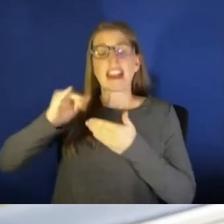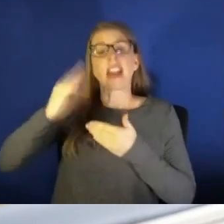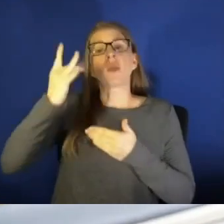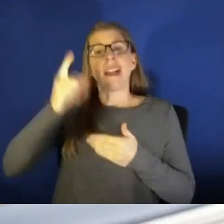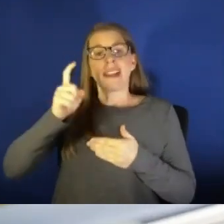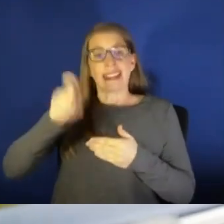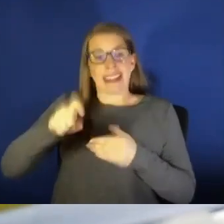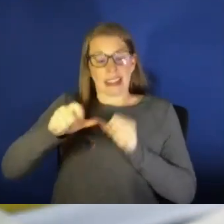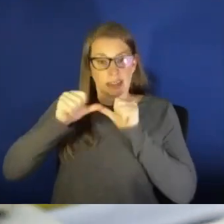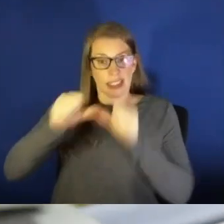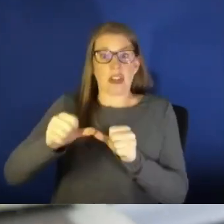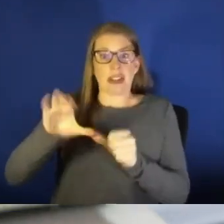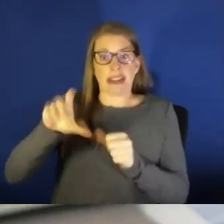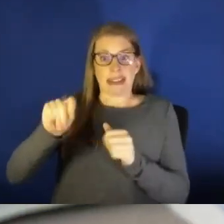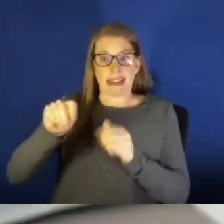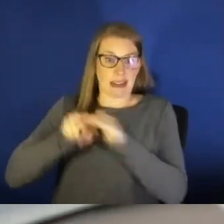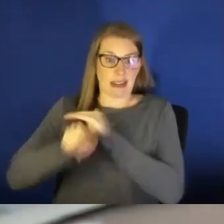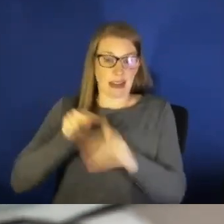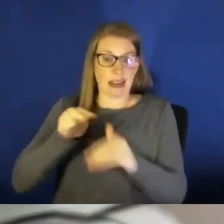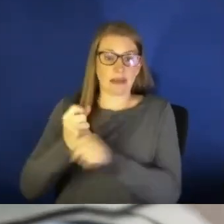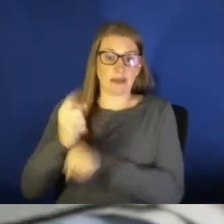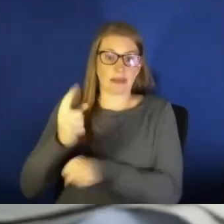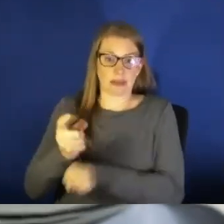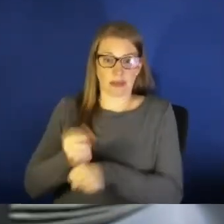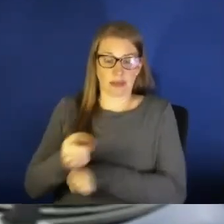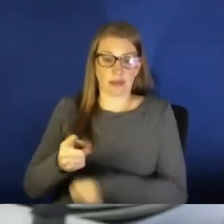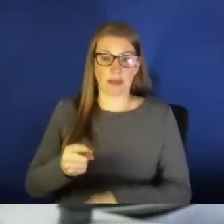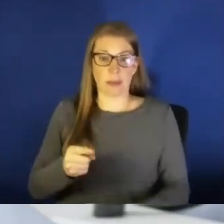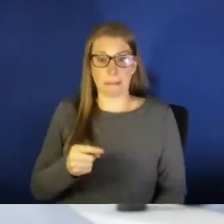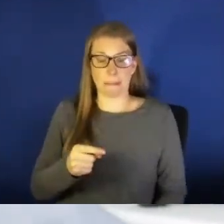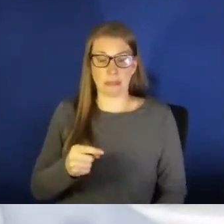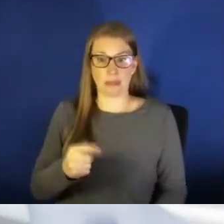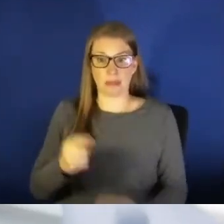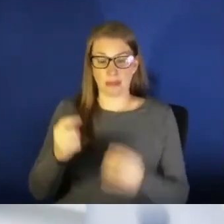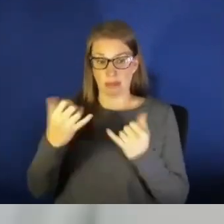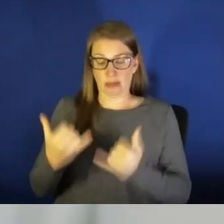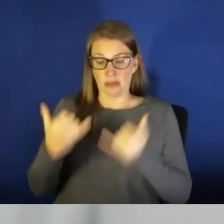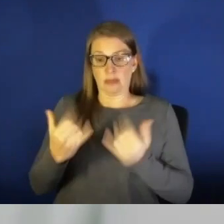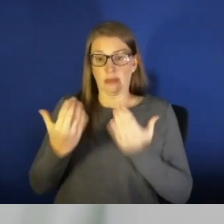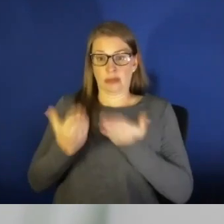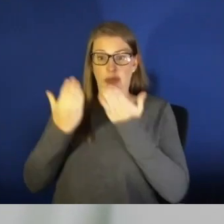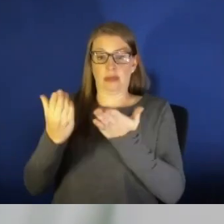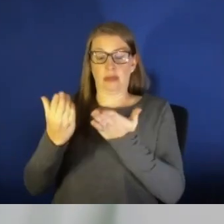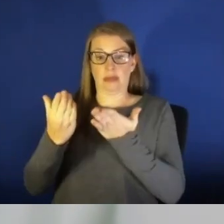CT imaging year after year. Current recommendations go up to 80.